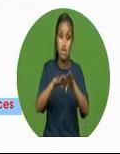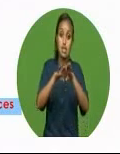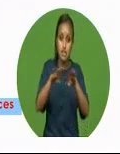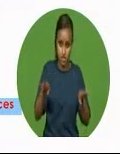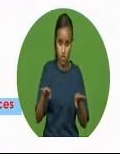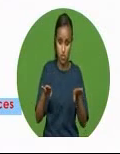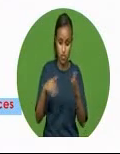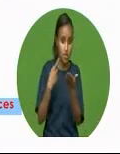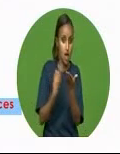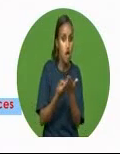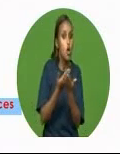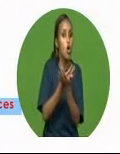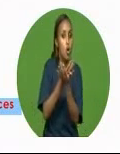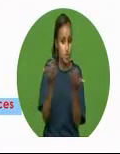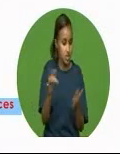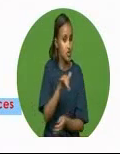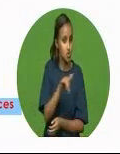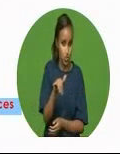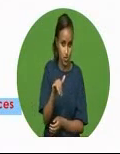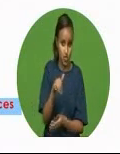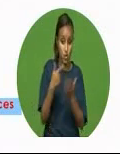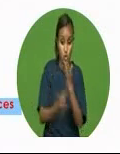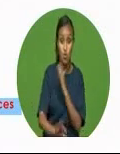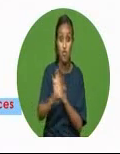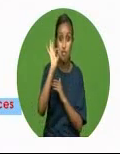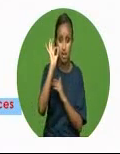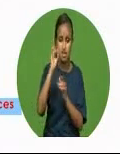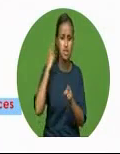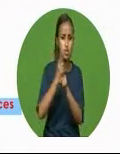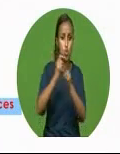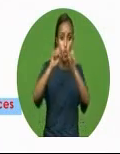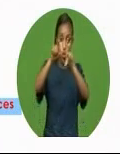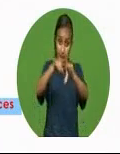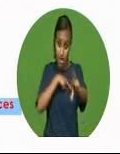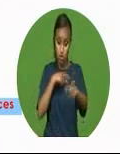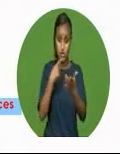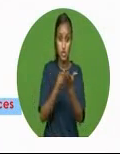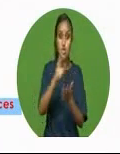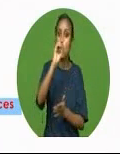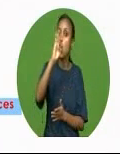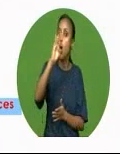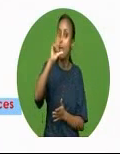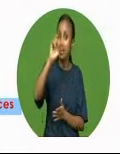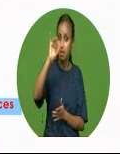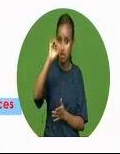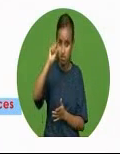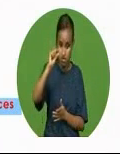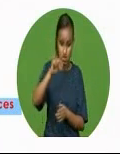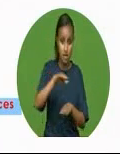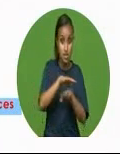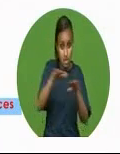other surfaces of the object too. To find the true length of the oblique